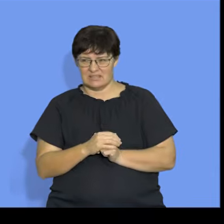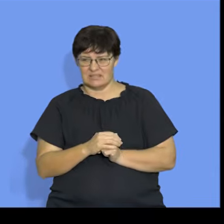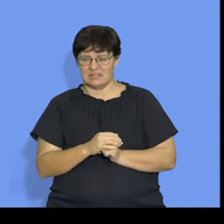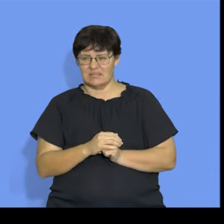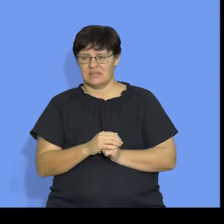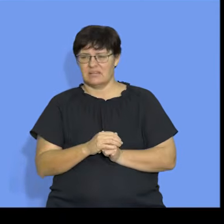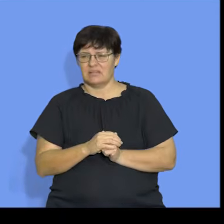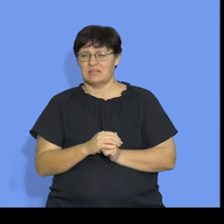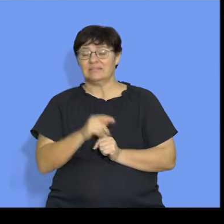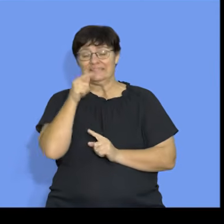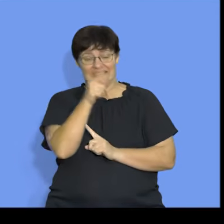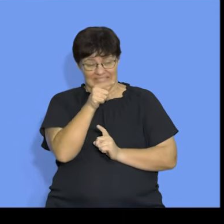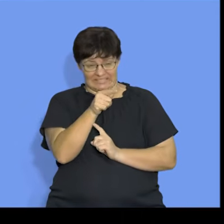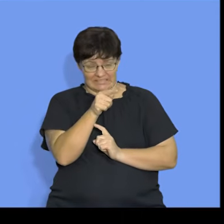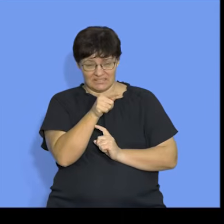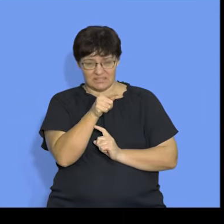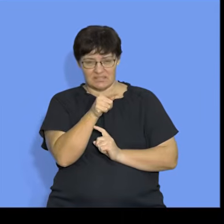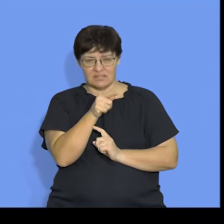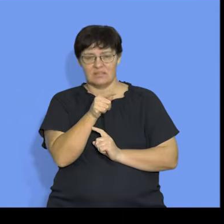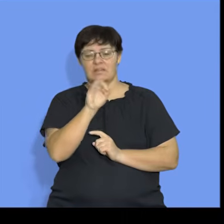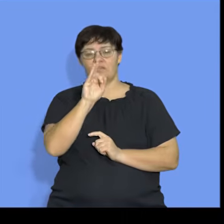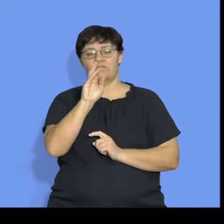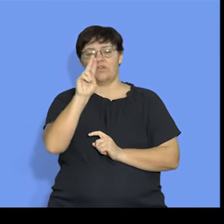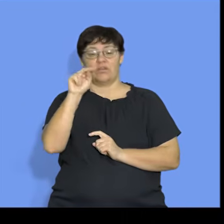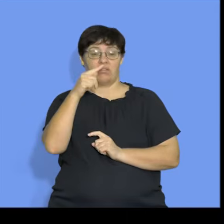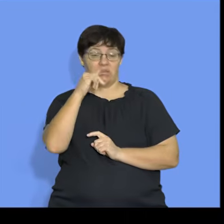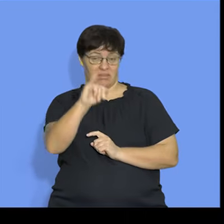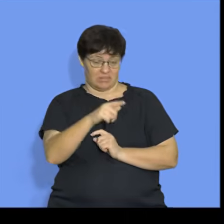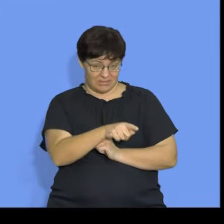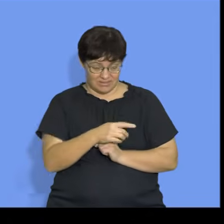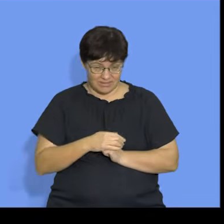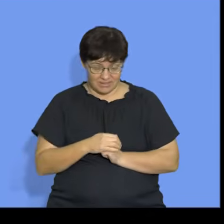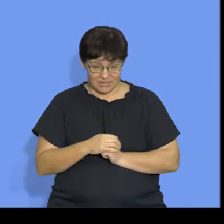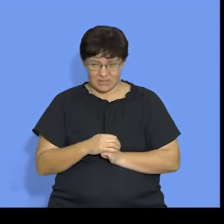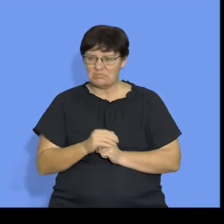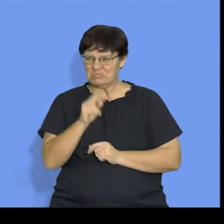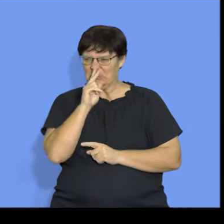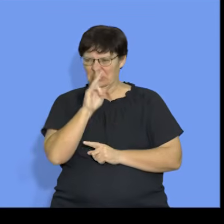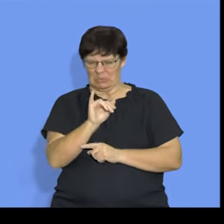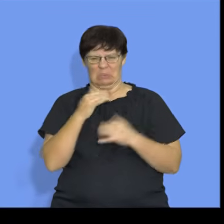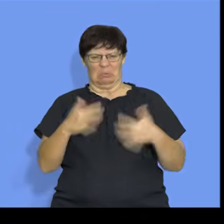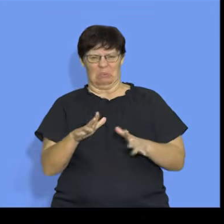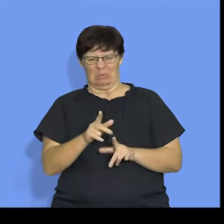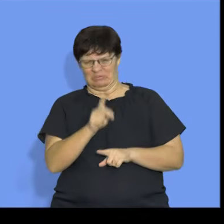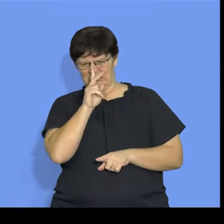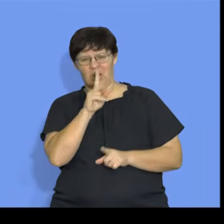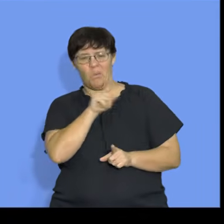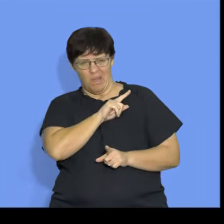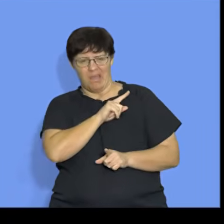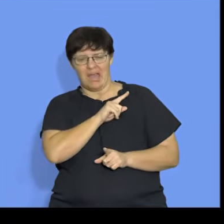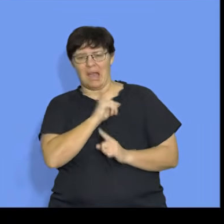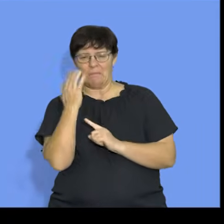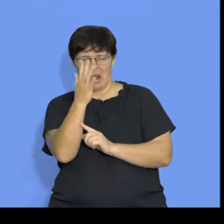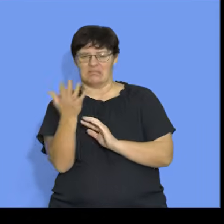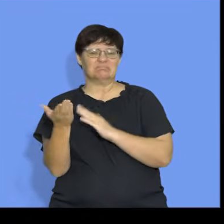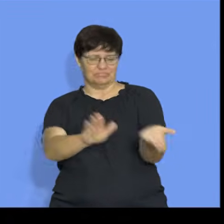things, okay? That is actually a fungus. Now, it looks really gross and it's killing the plant. And we